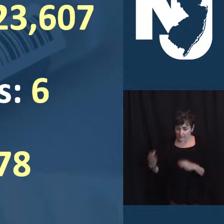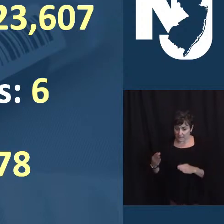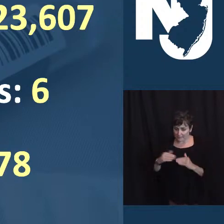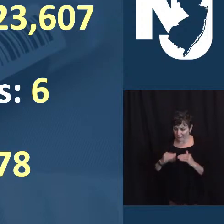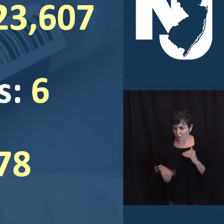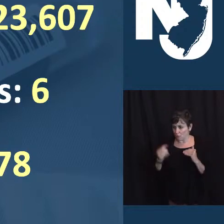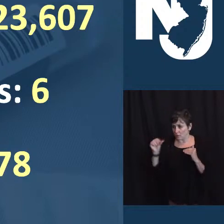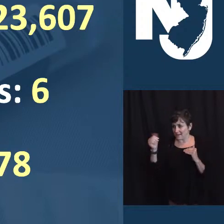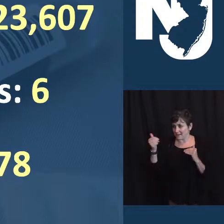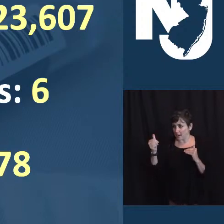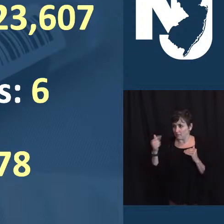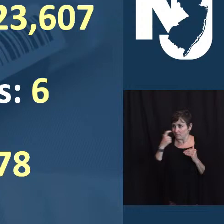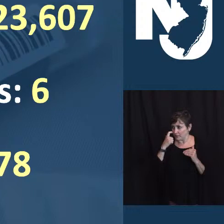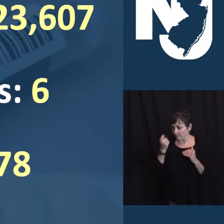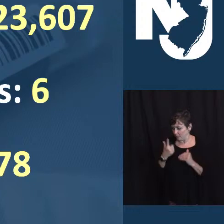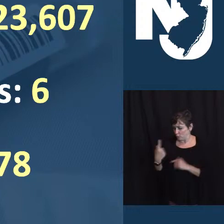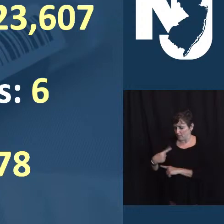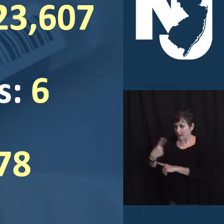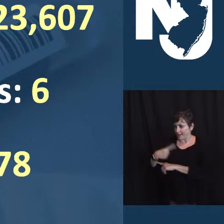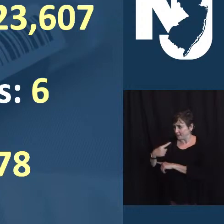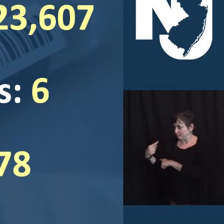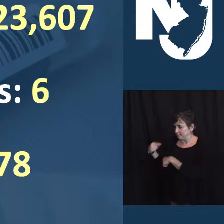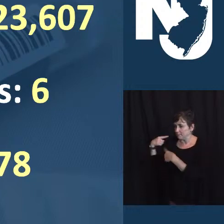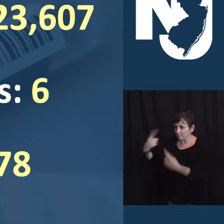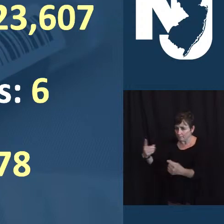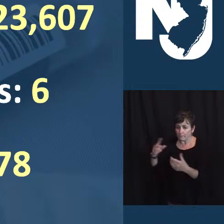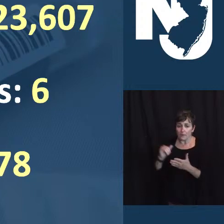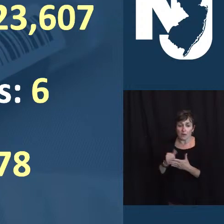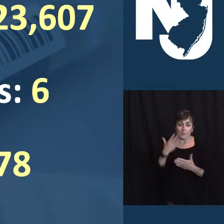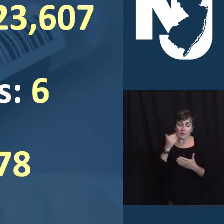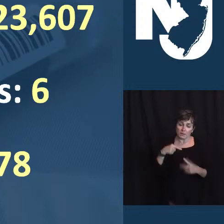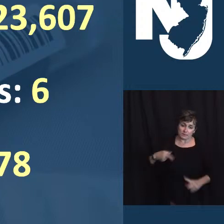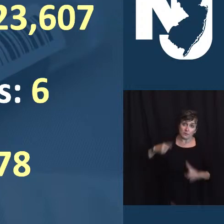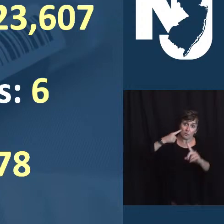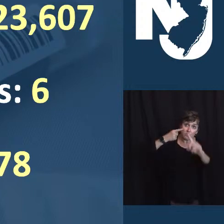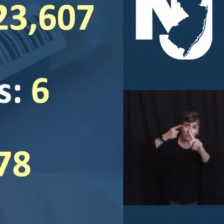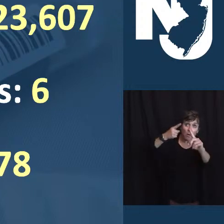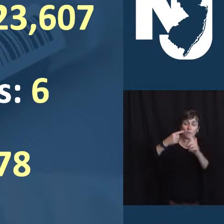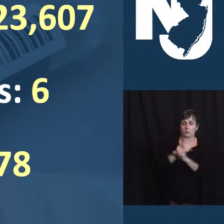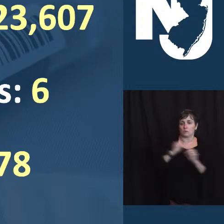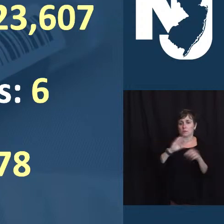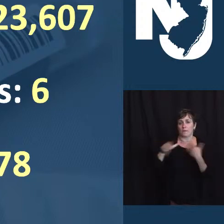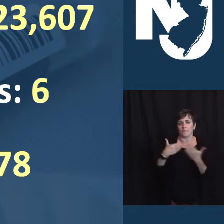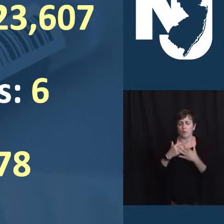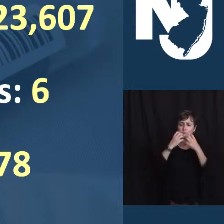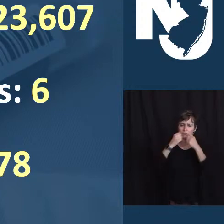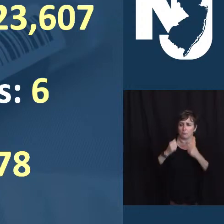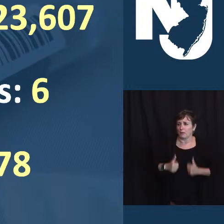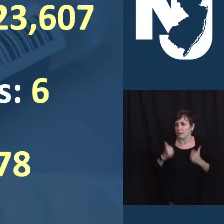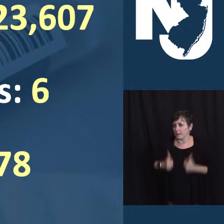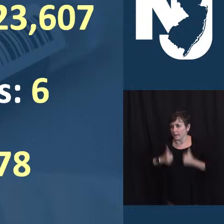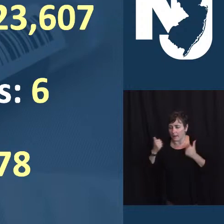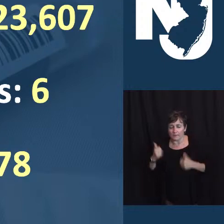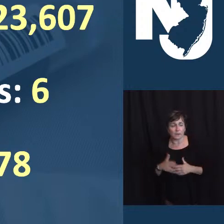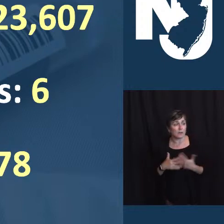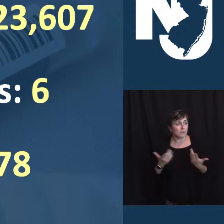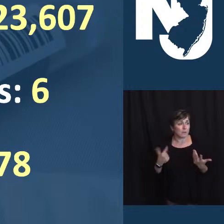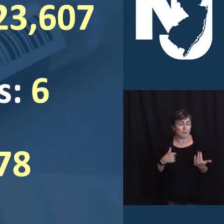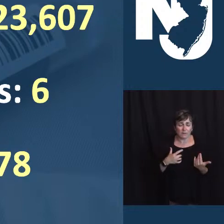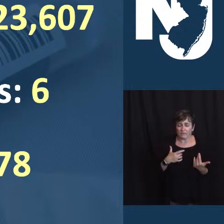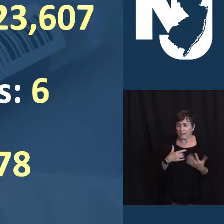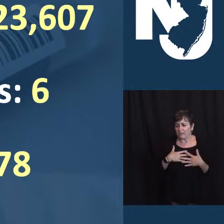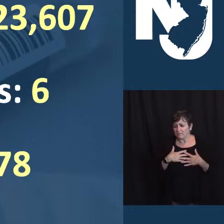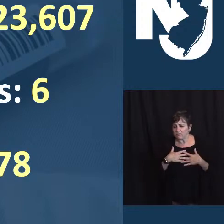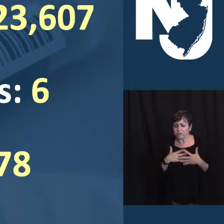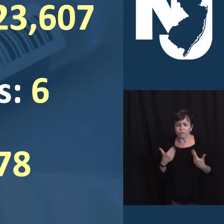the past several days, as this fight has always been about saving every life we can. But we take no comfort in knowing that there